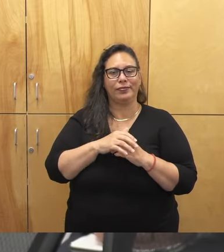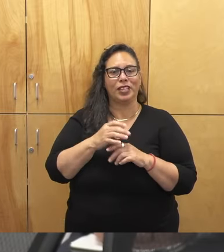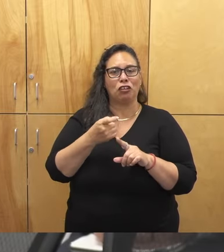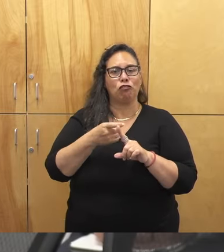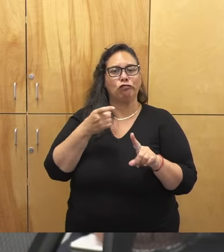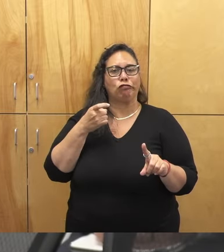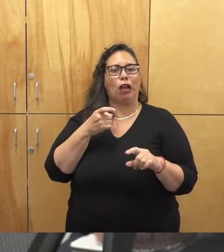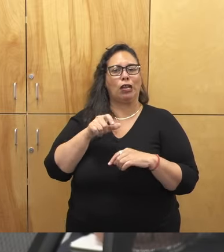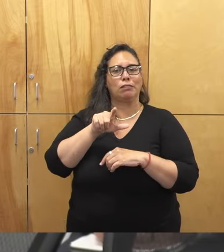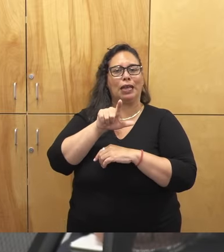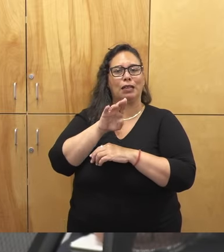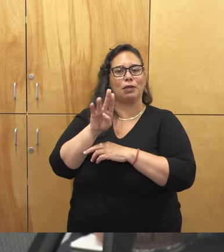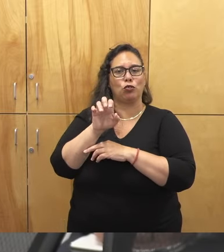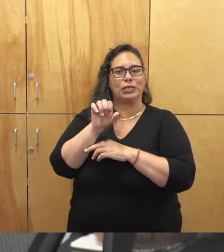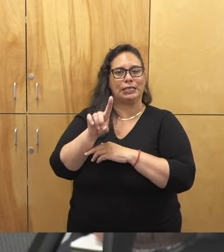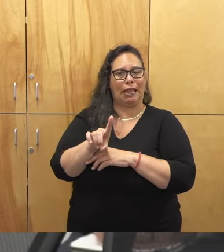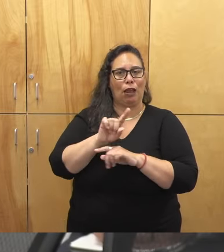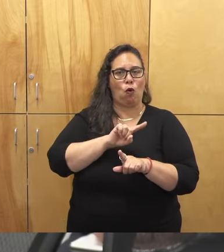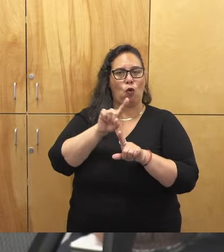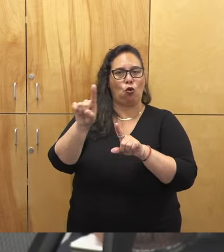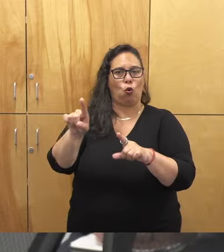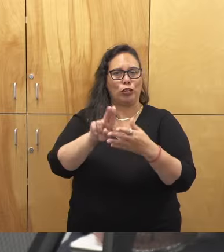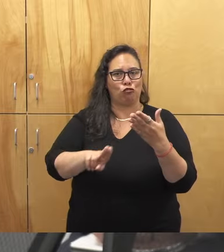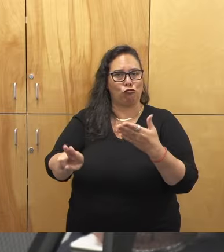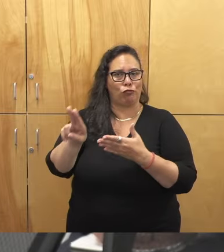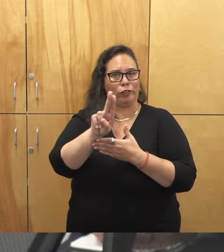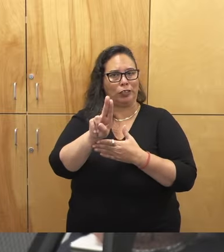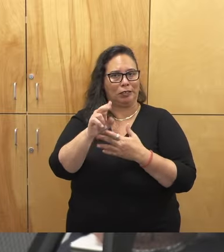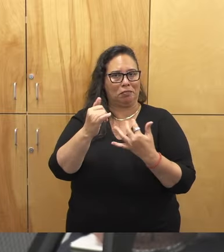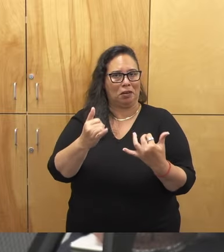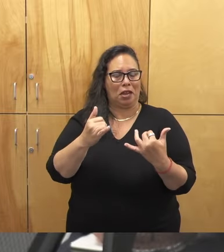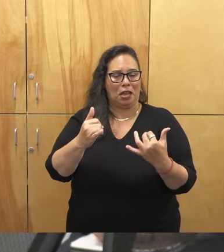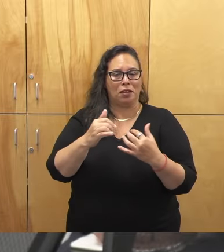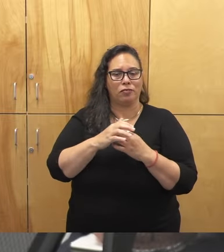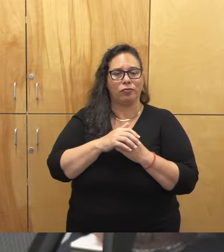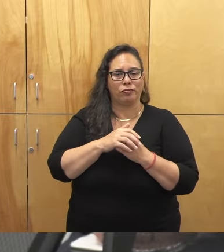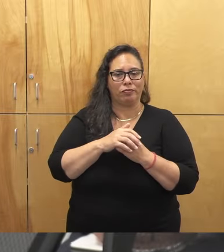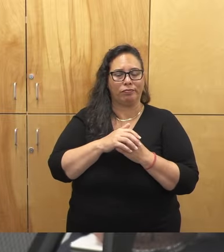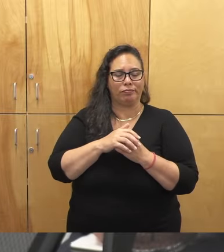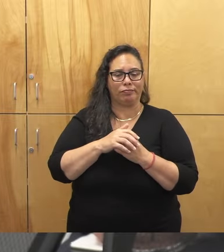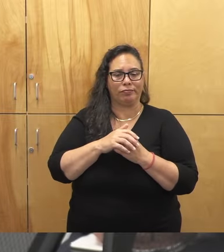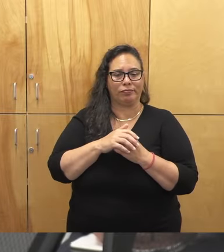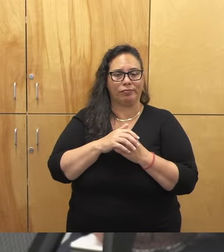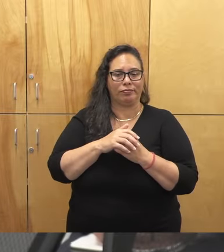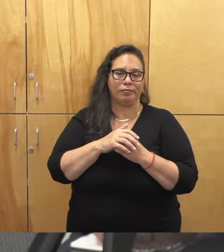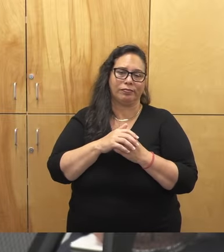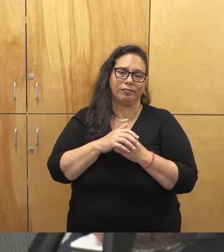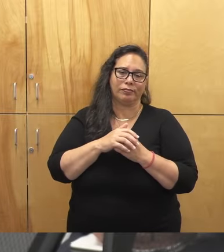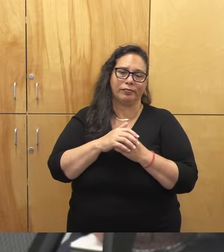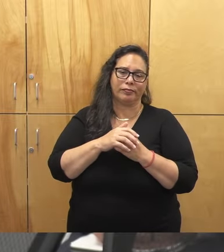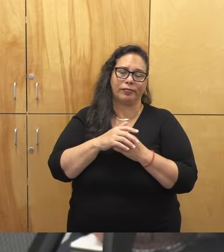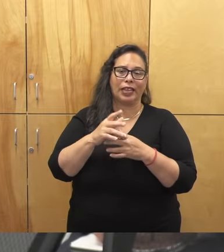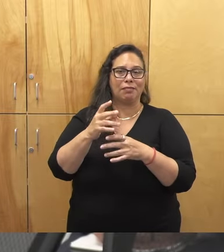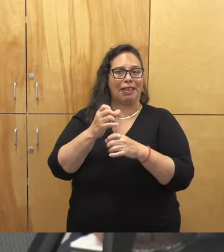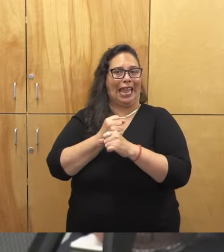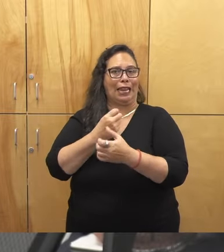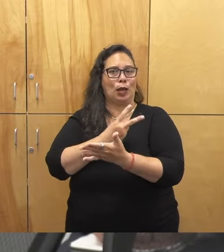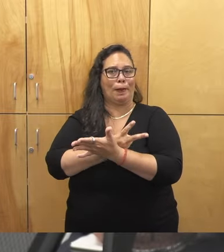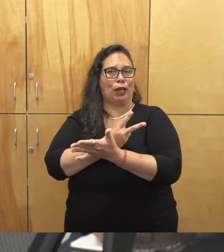LBUSD and going to college, going to university, to getting their master's